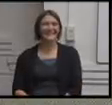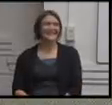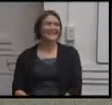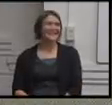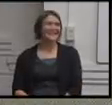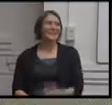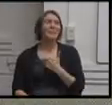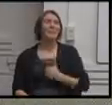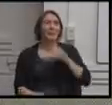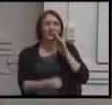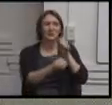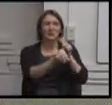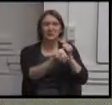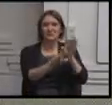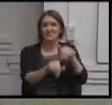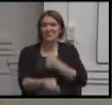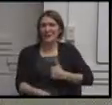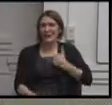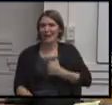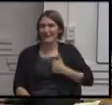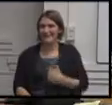I'm sorry.